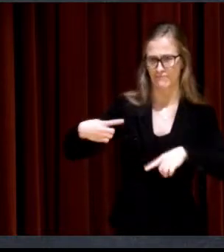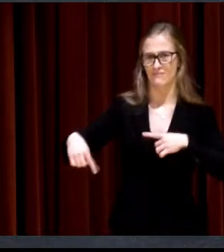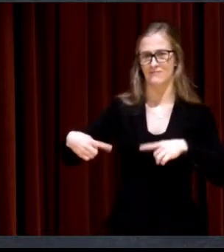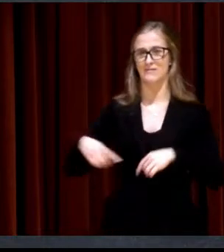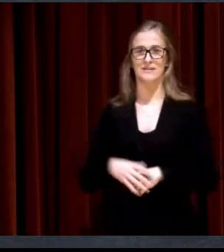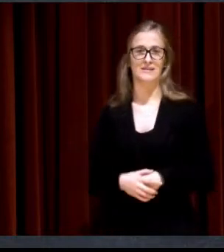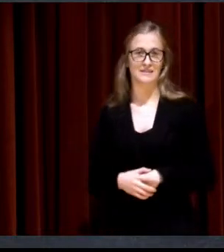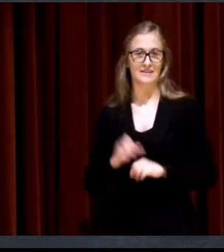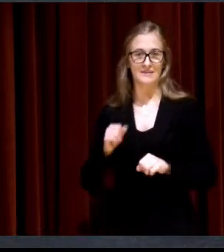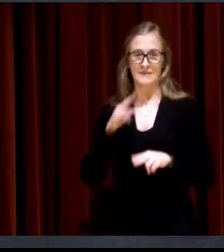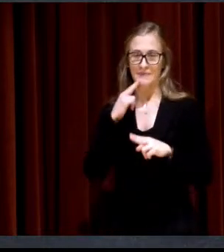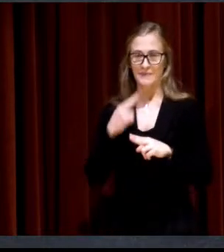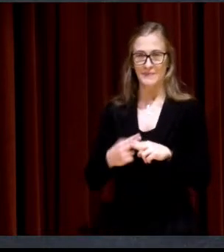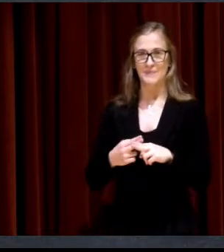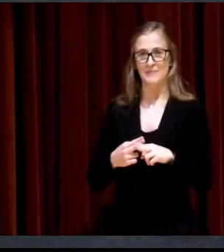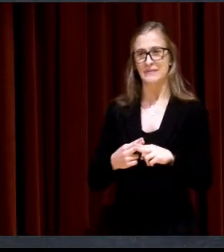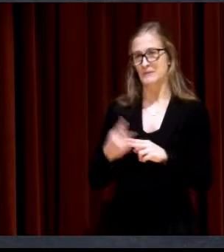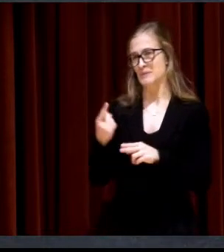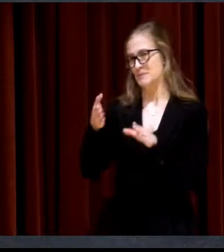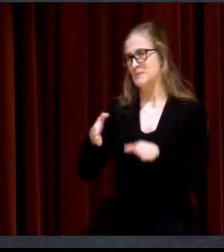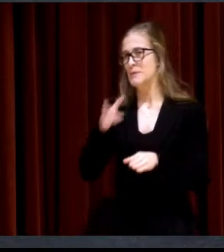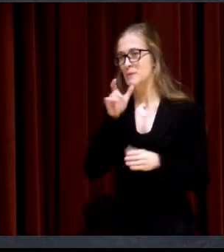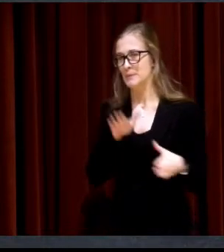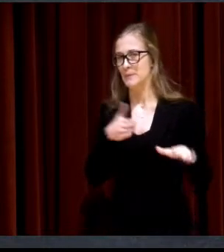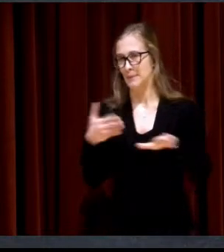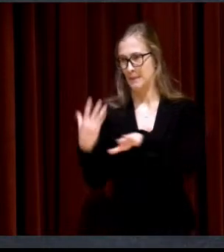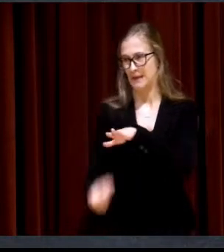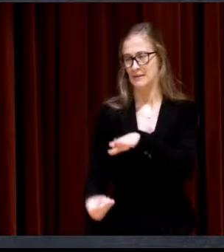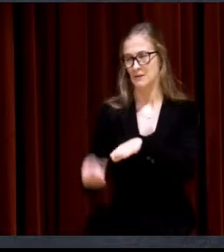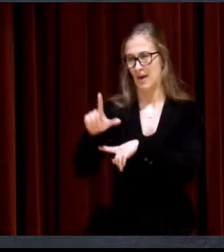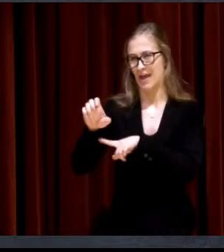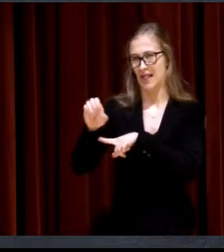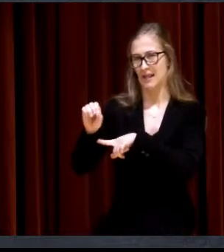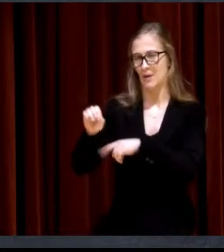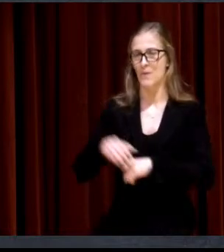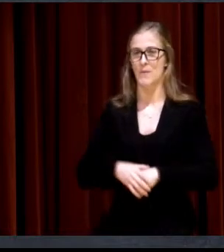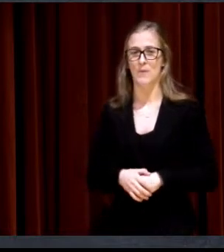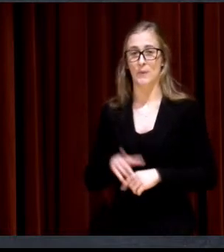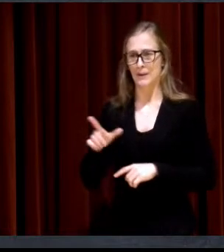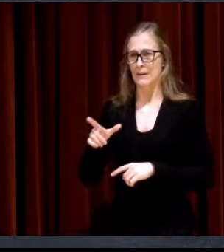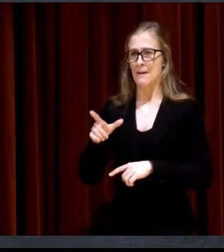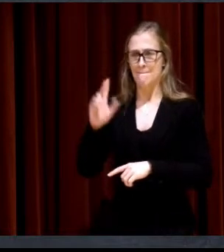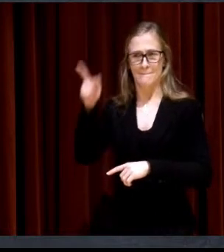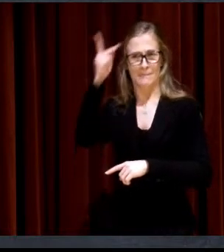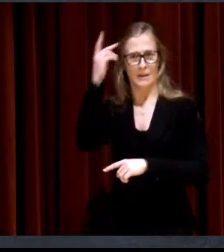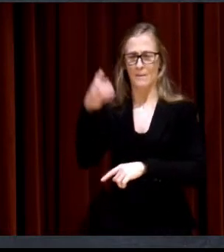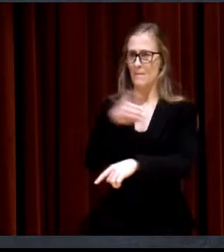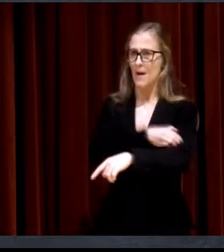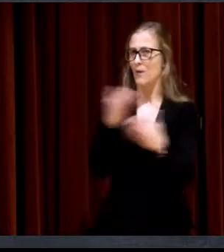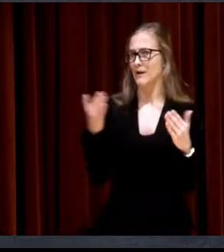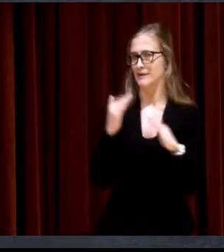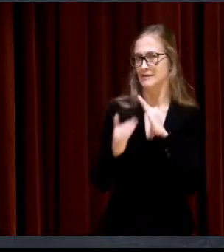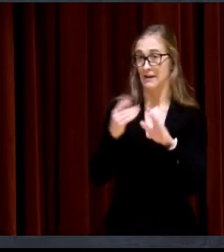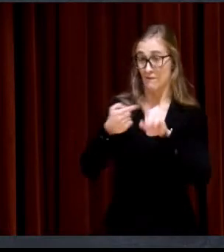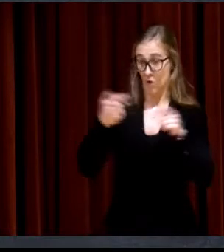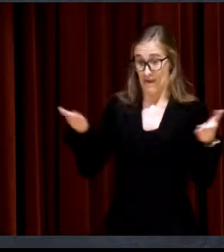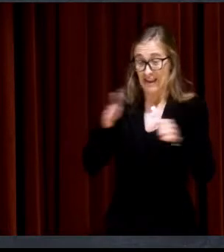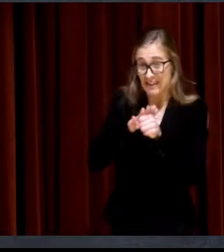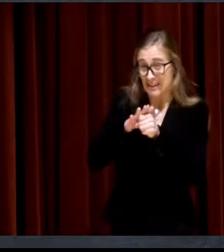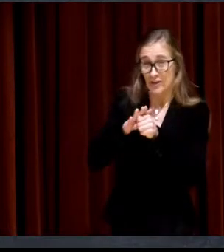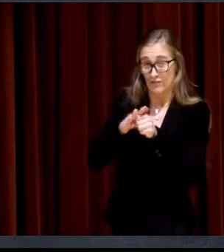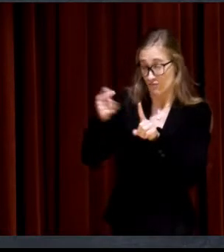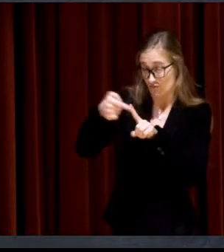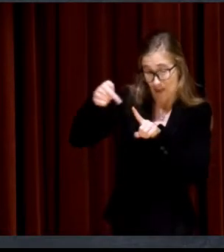mention Leo Marshall, who's passed away, but Leo was the political power in the city from this neighborhood, by the